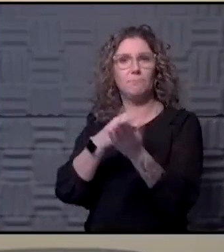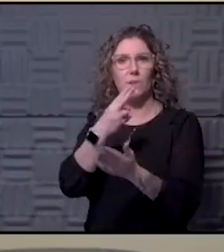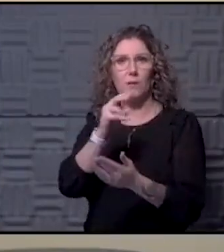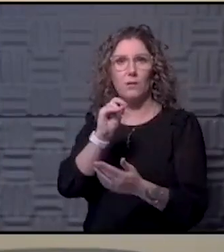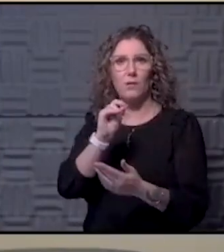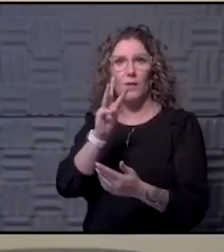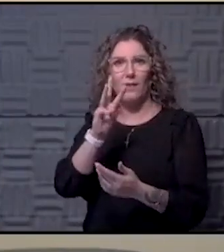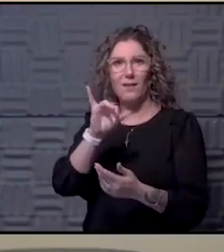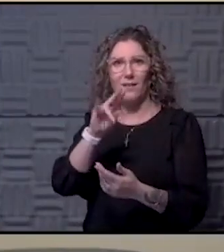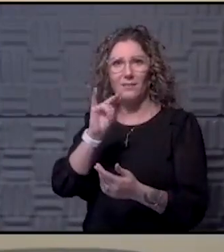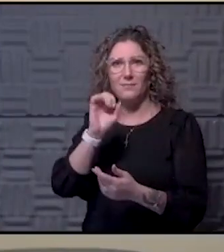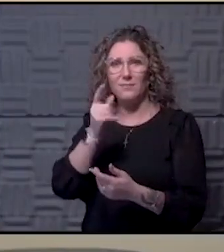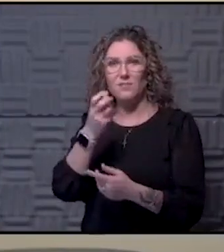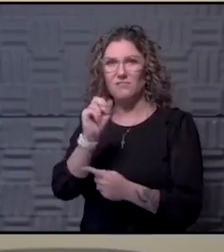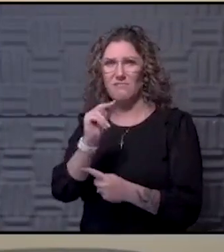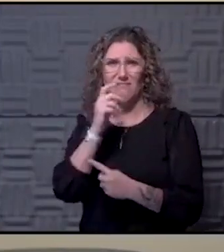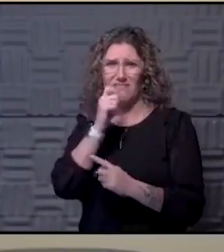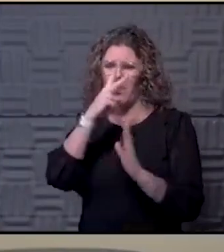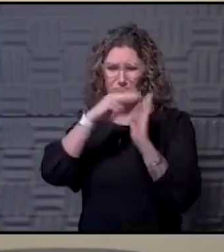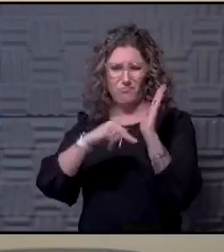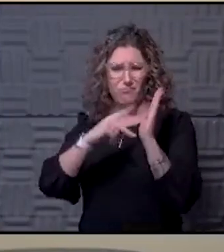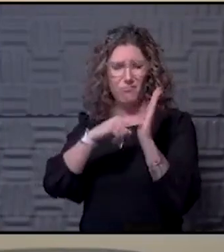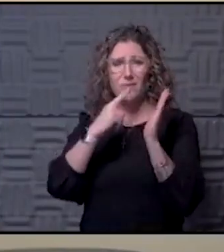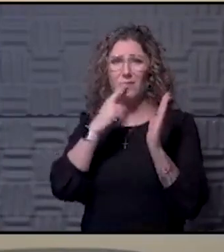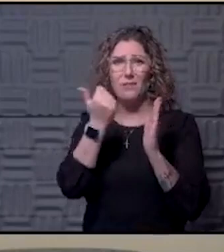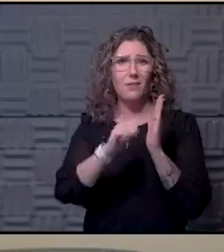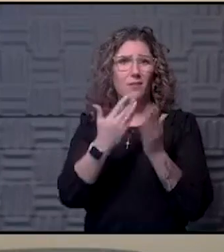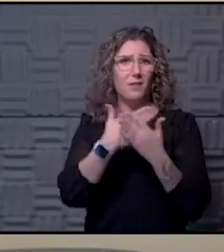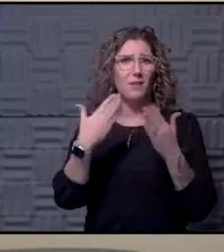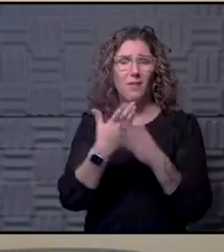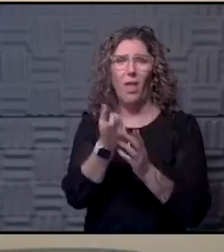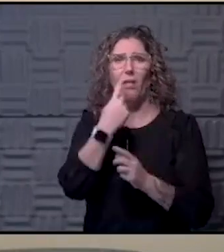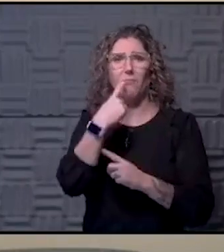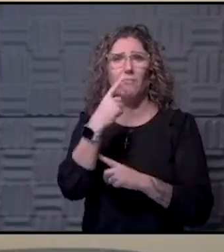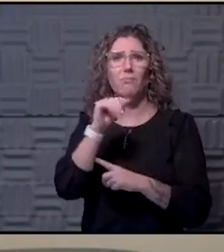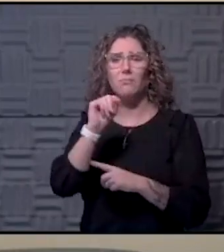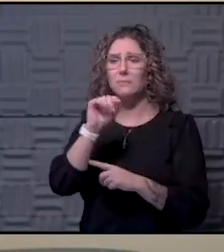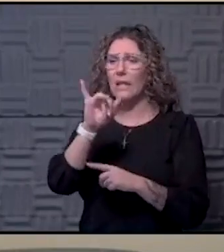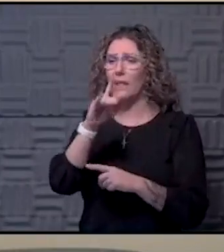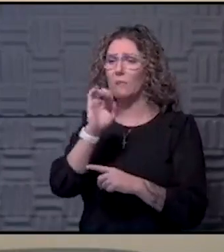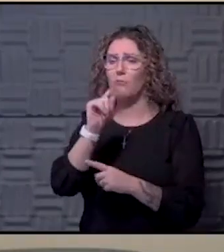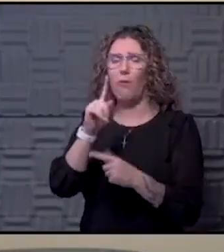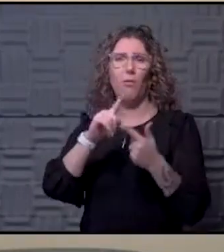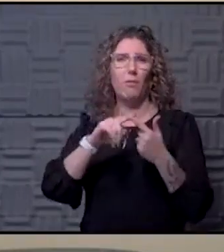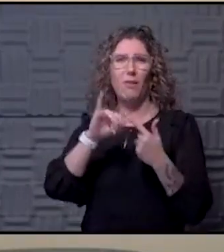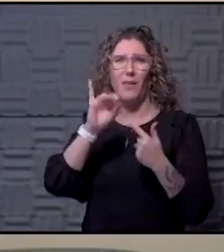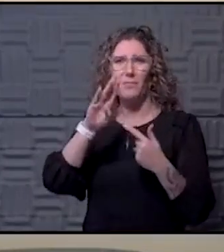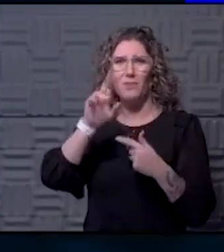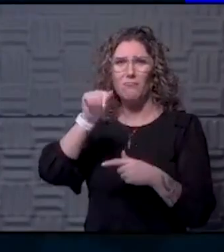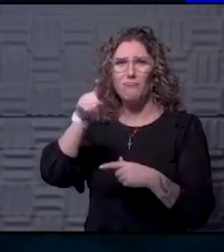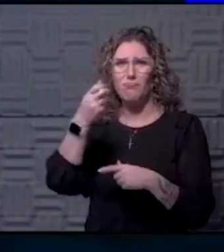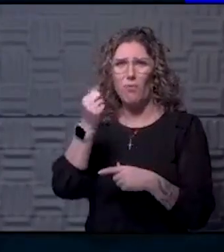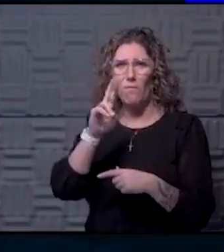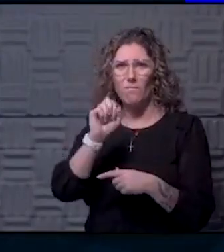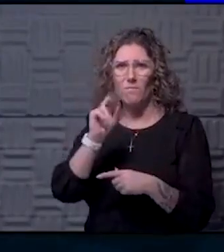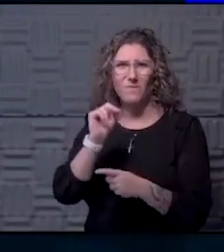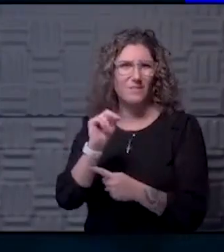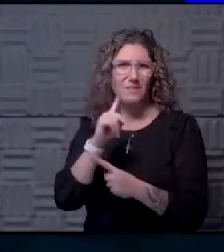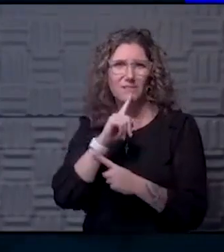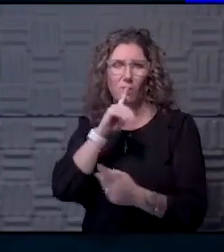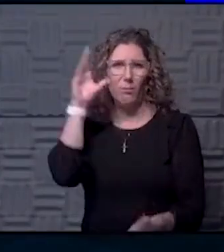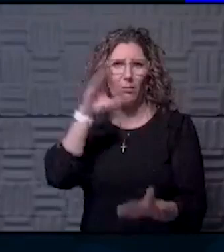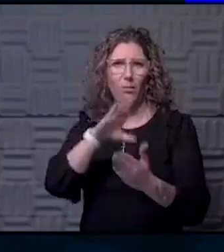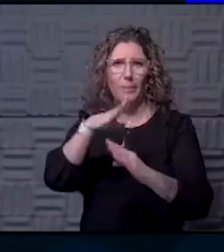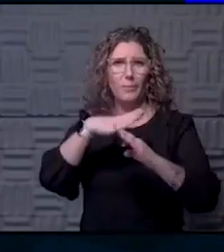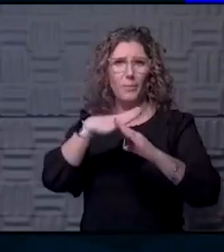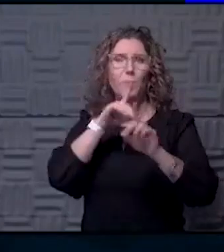seen or read any evidence that would suggest that taking Tylenol or ibuprofen is going to lower that immune response. I mean, understand that you are